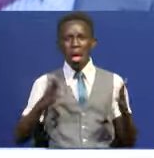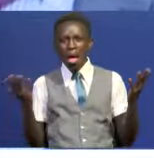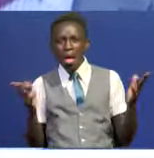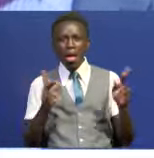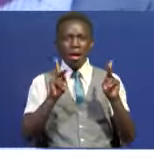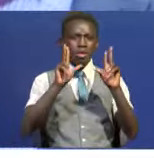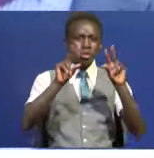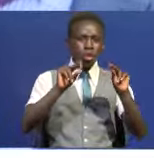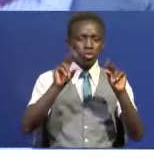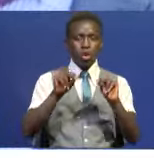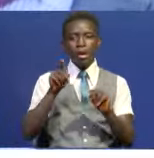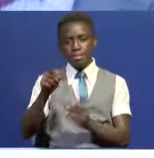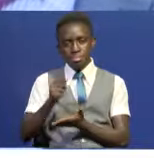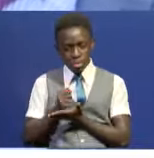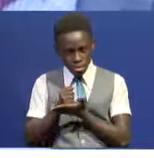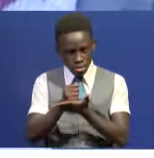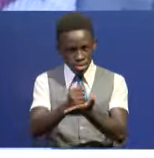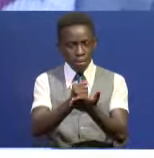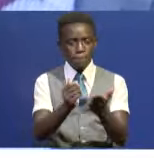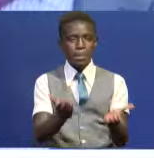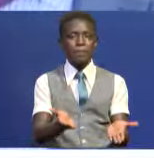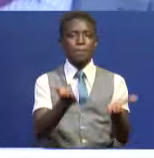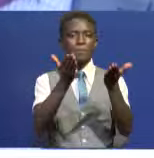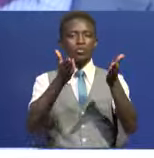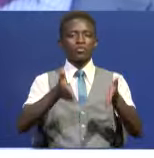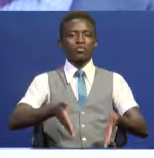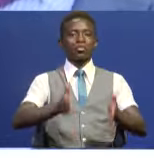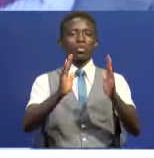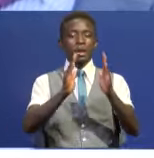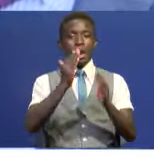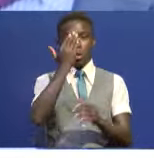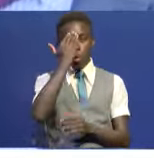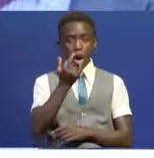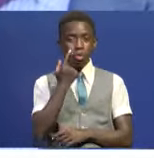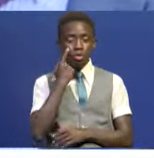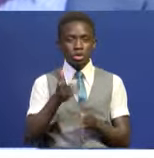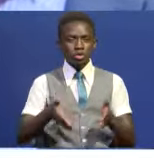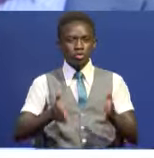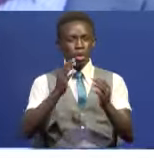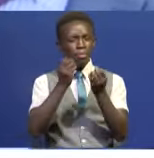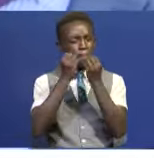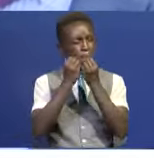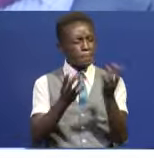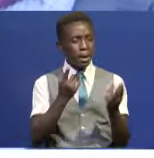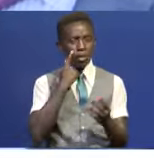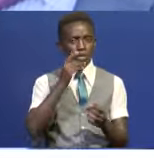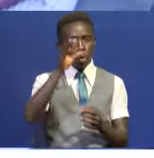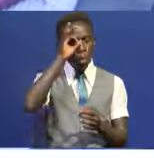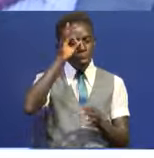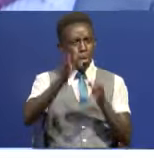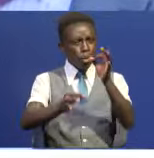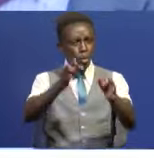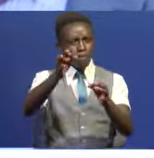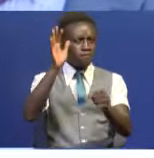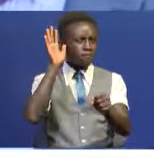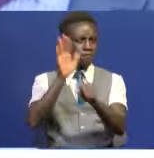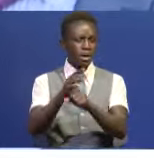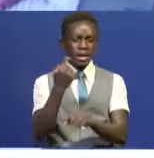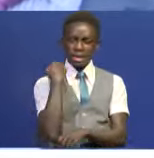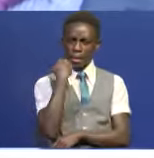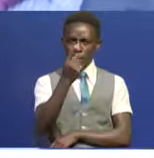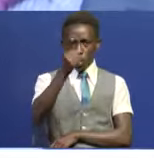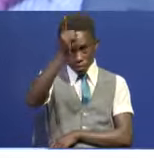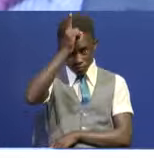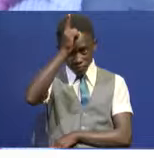straight to improving the roads, because if you have the number of potholes that you have in most of our roads, especially the rural paved roads that have